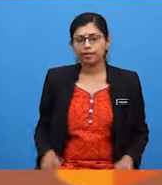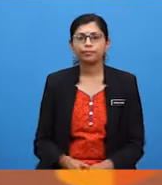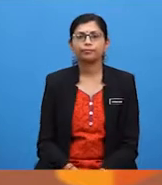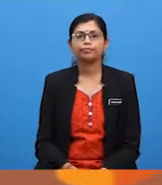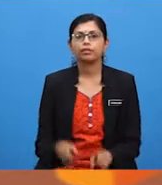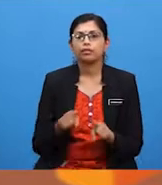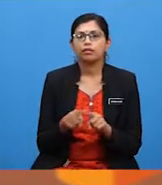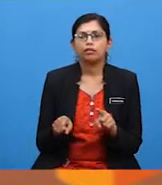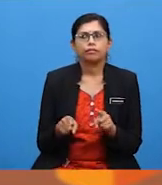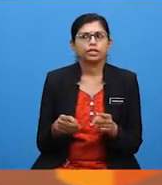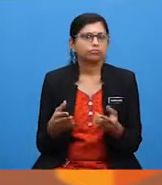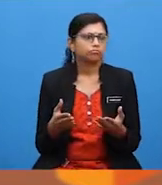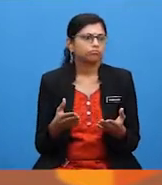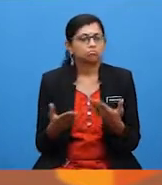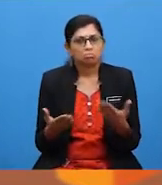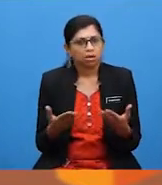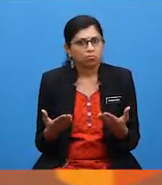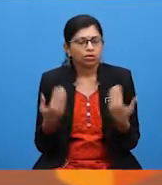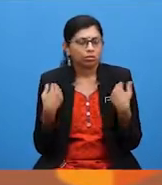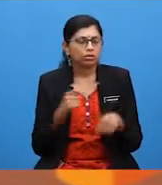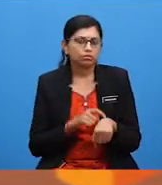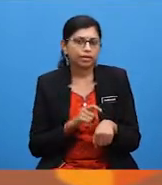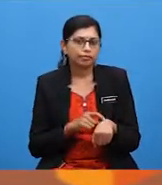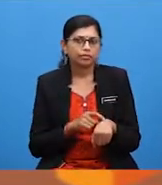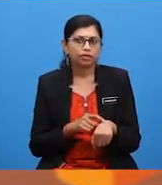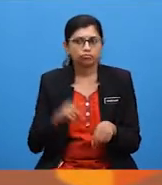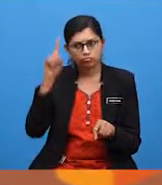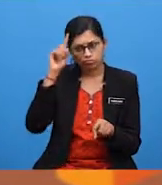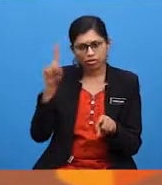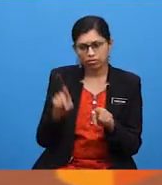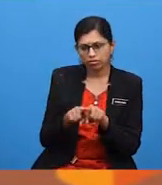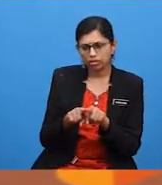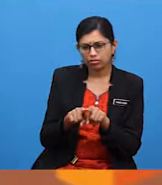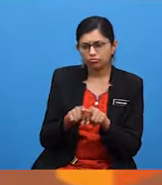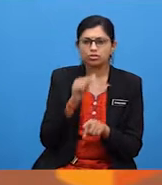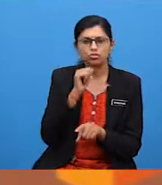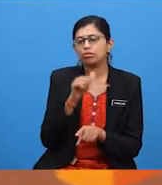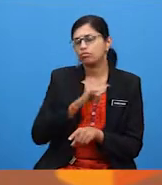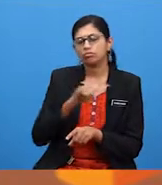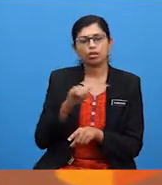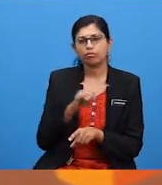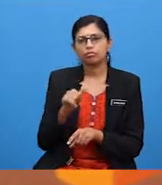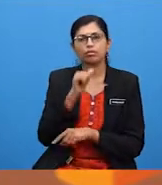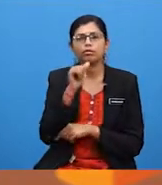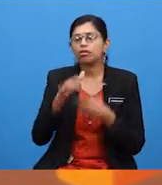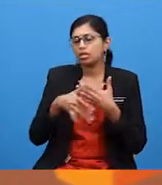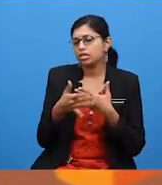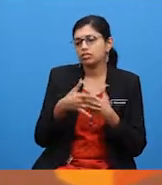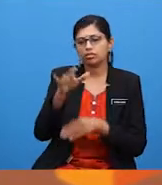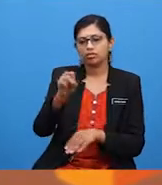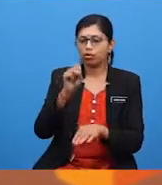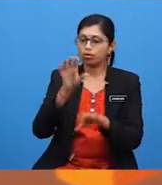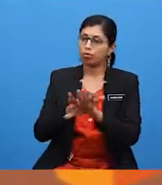It takes more time. You spend longer considering